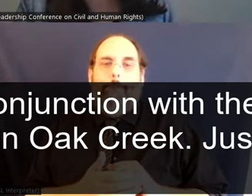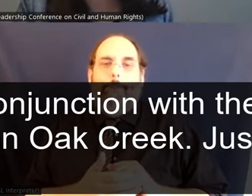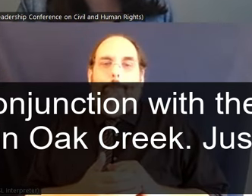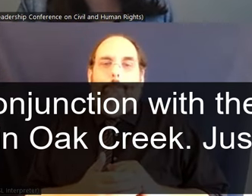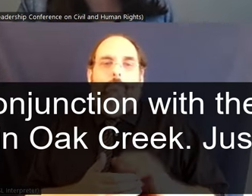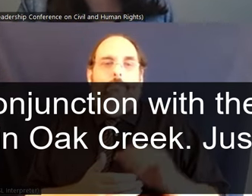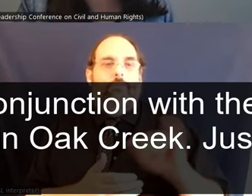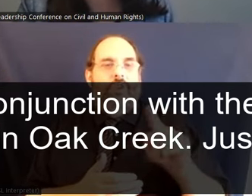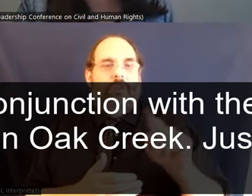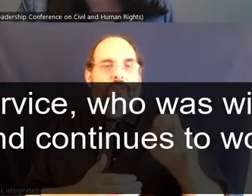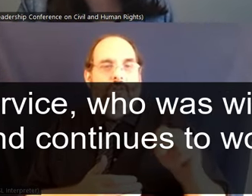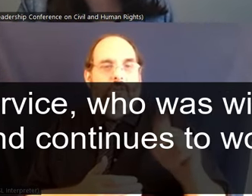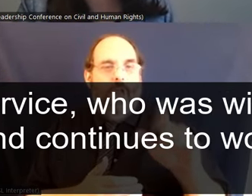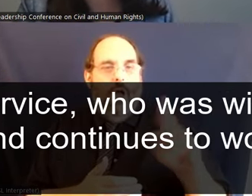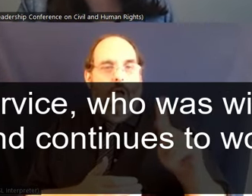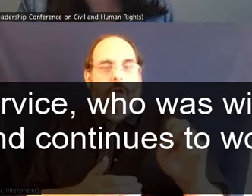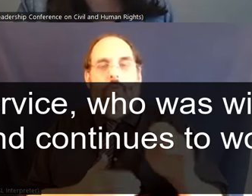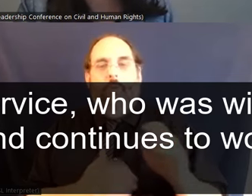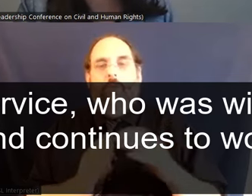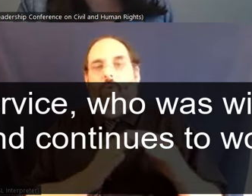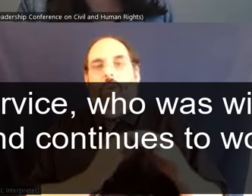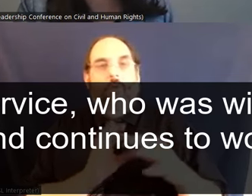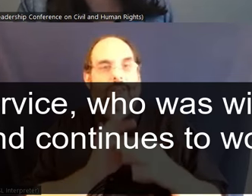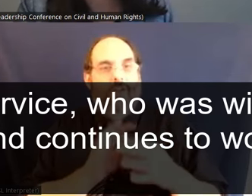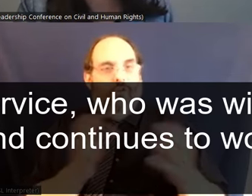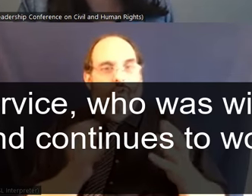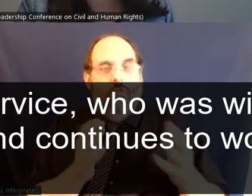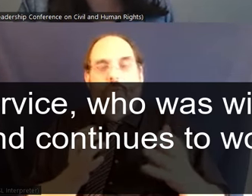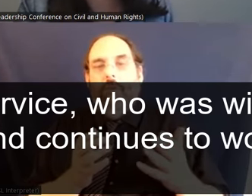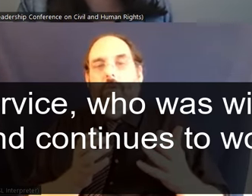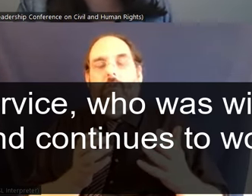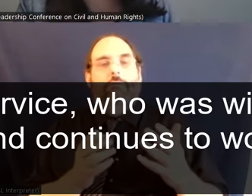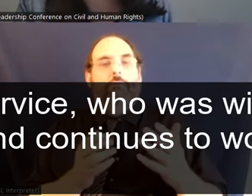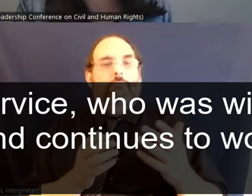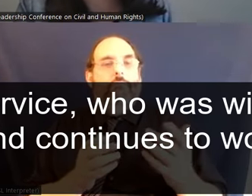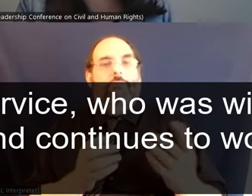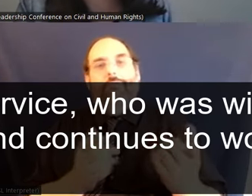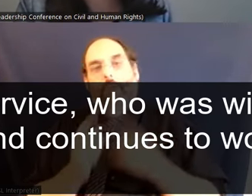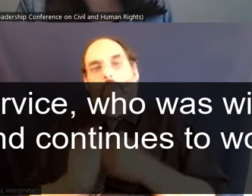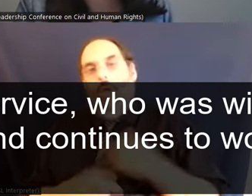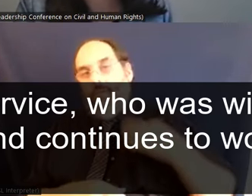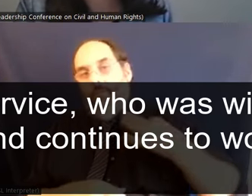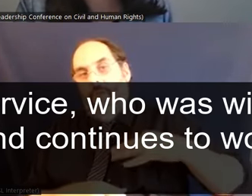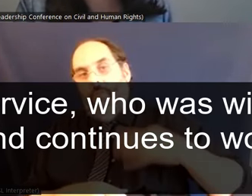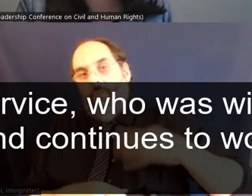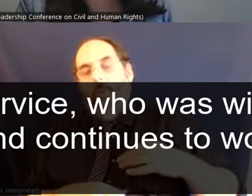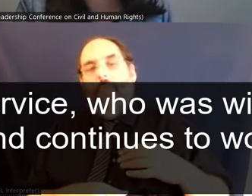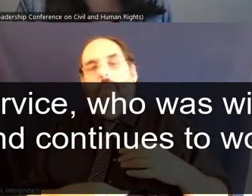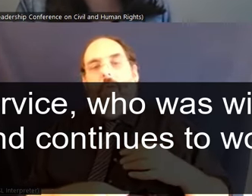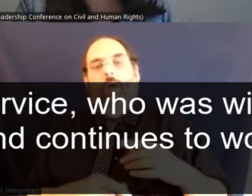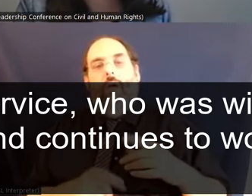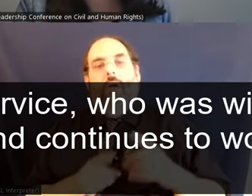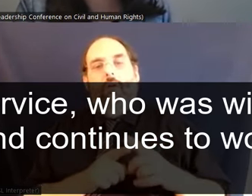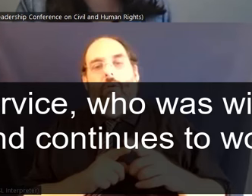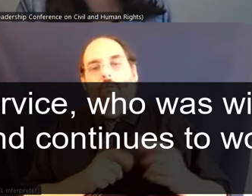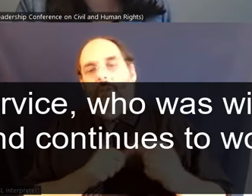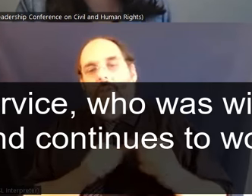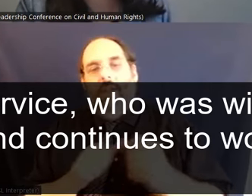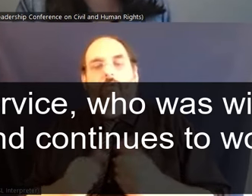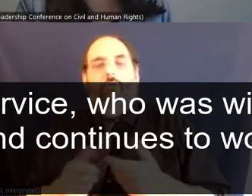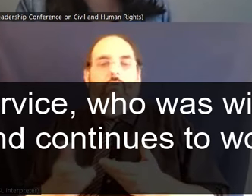Justin Locke from Community Relations Services, who was with us in Pittsburgh and continues to